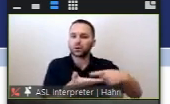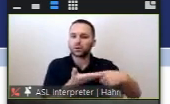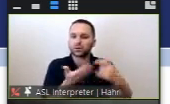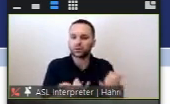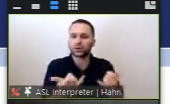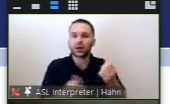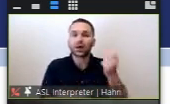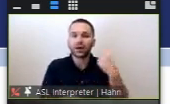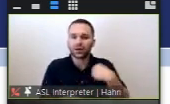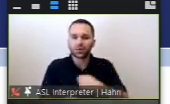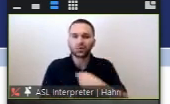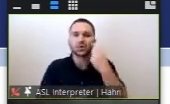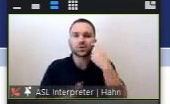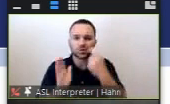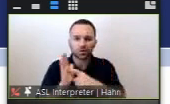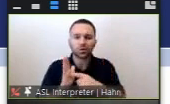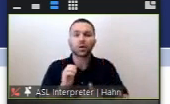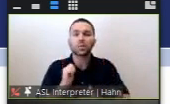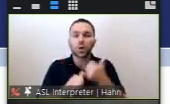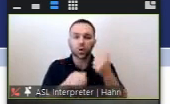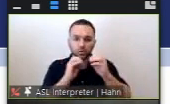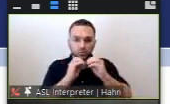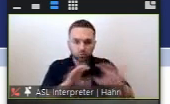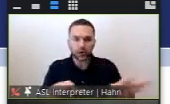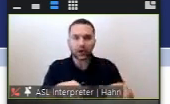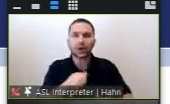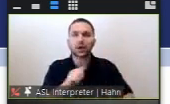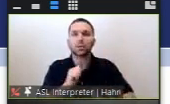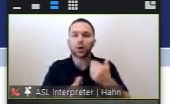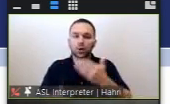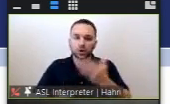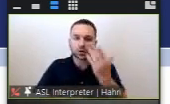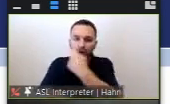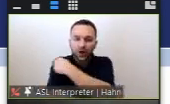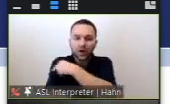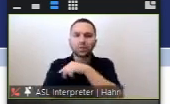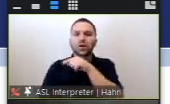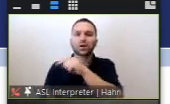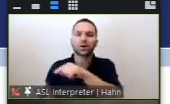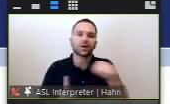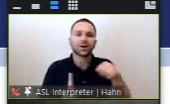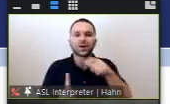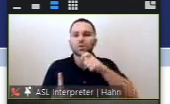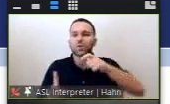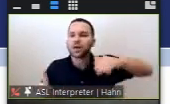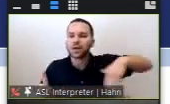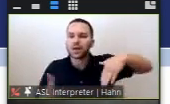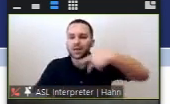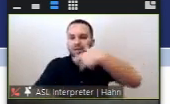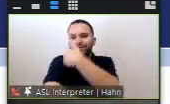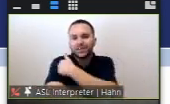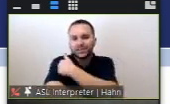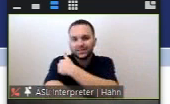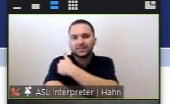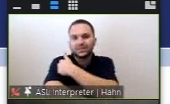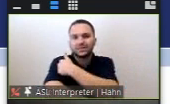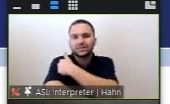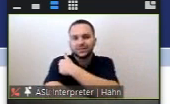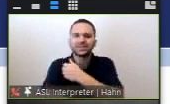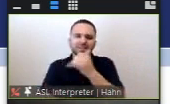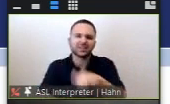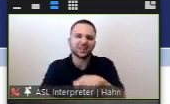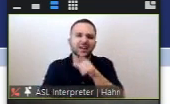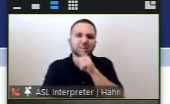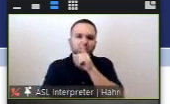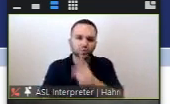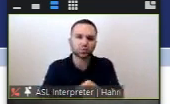of the transmission, most of the hospitalization is really occurring among our unvaccinated population. And that's certainly true in this data, the hospitalization data